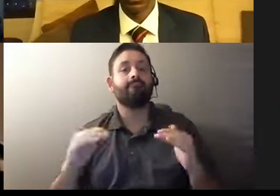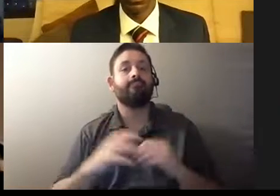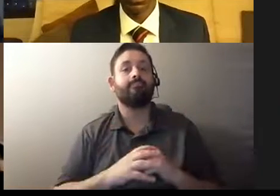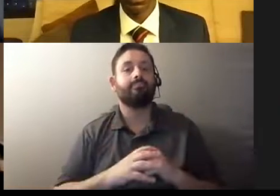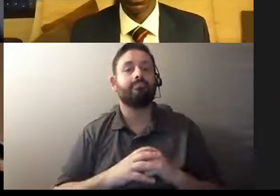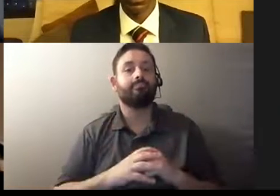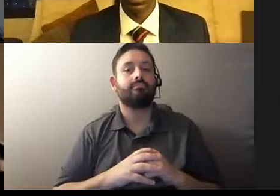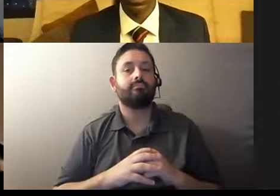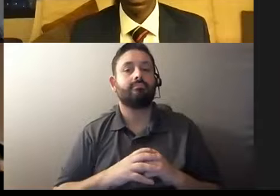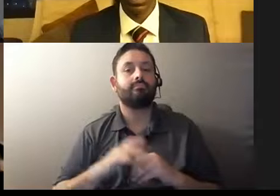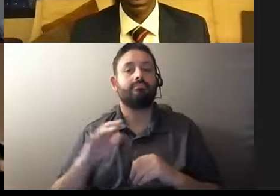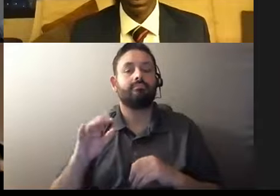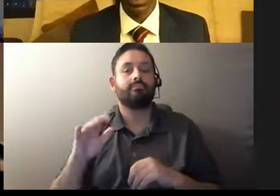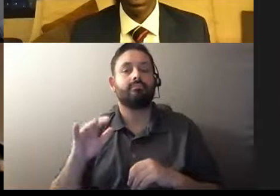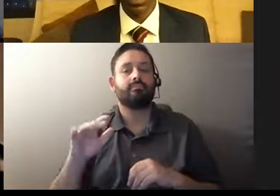is Norris